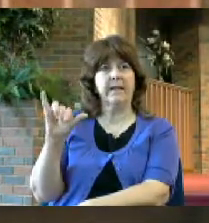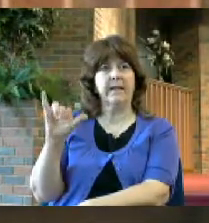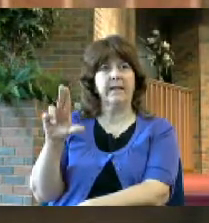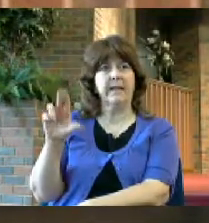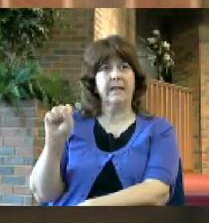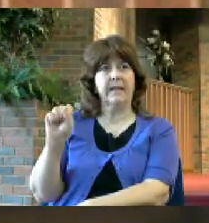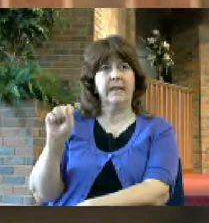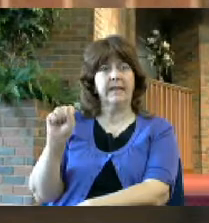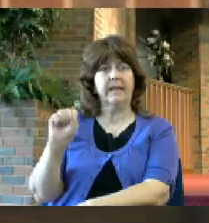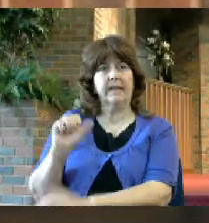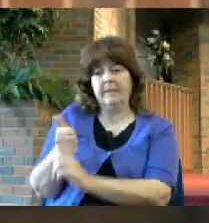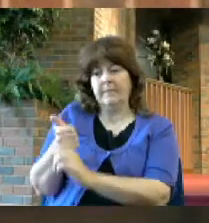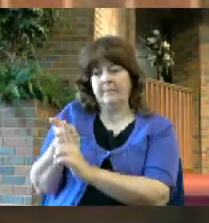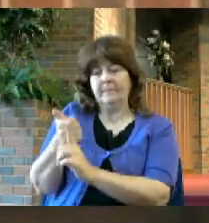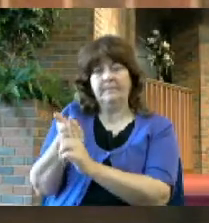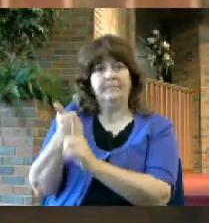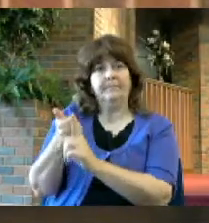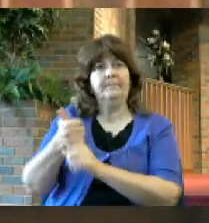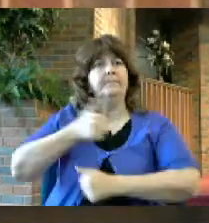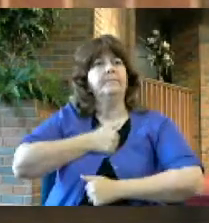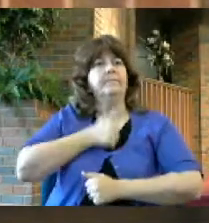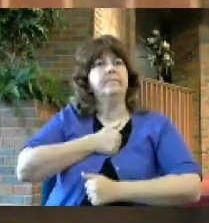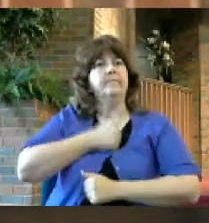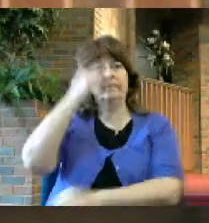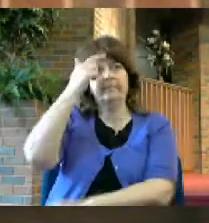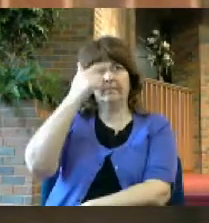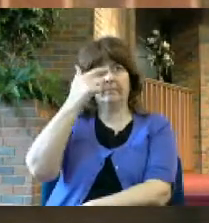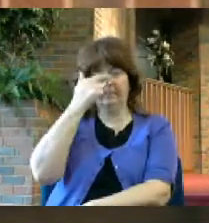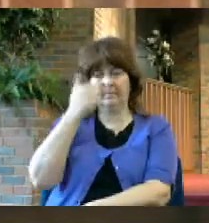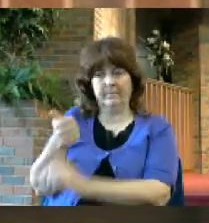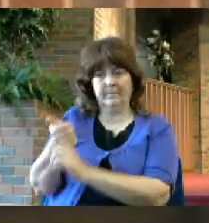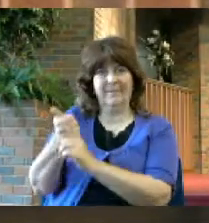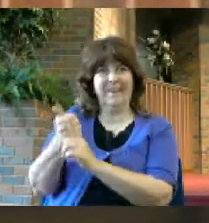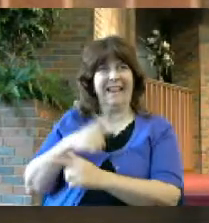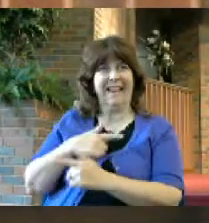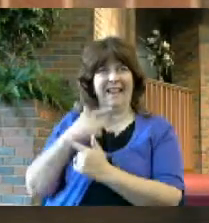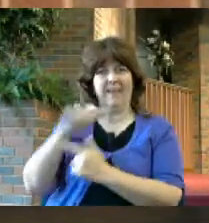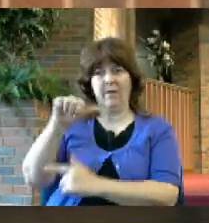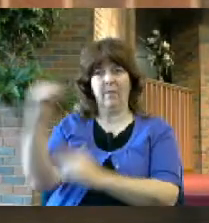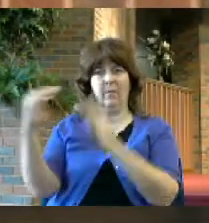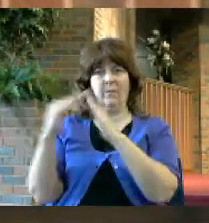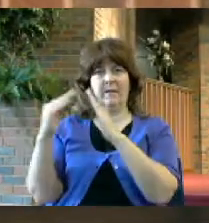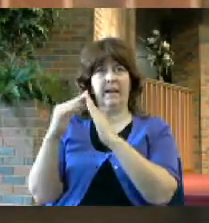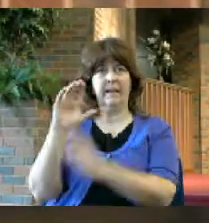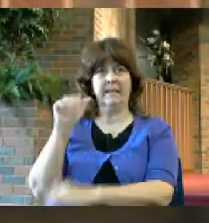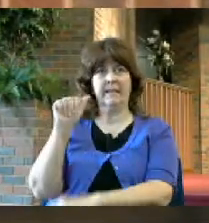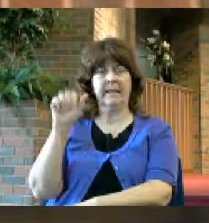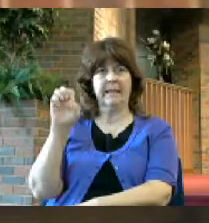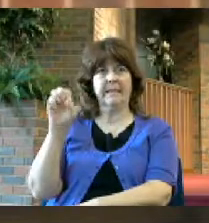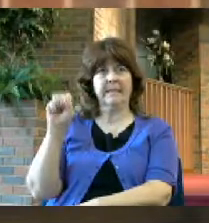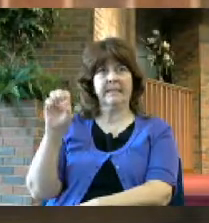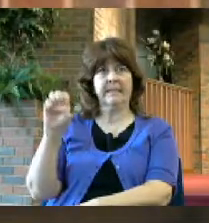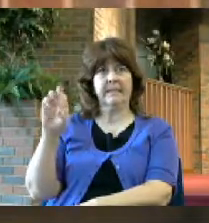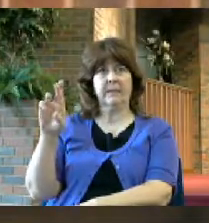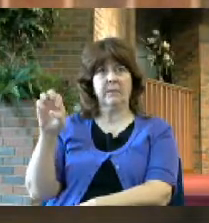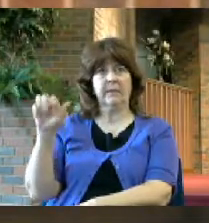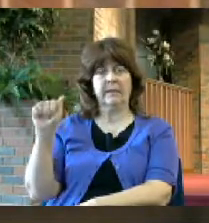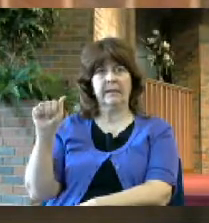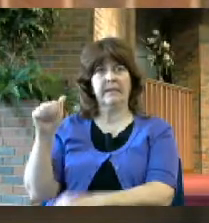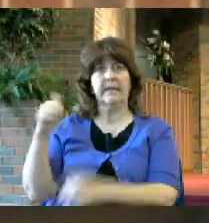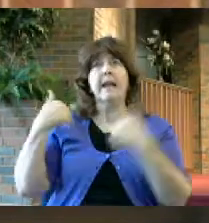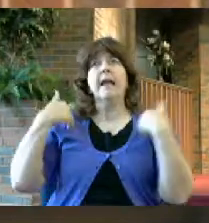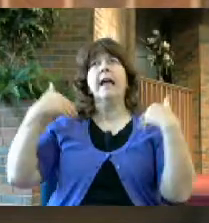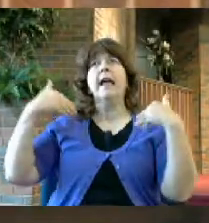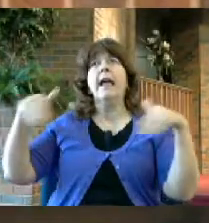Caesarea. An angel from God told Cornelius to send for Peter. Peter came and preached